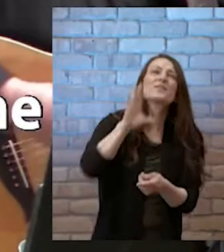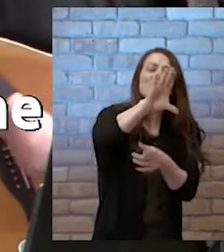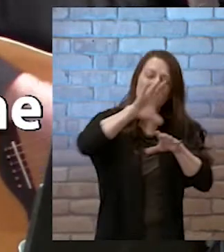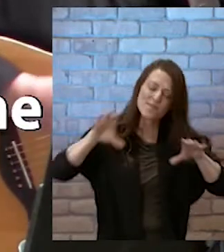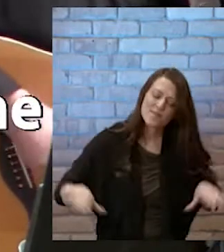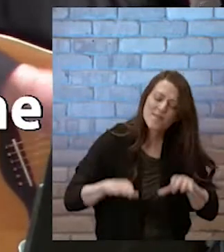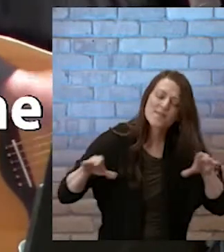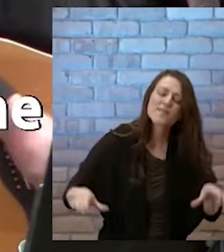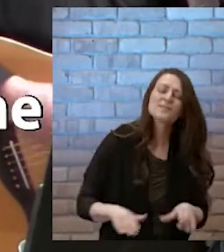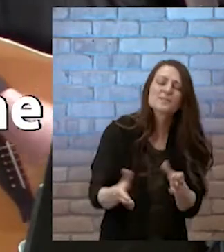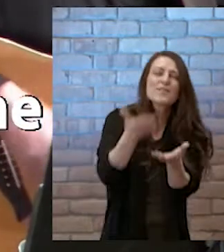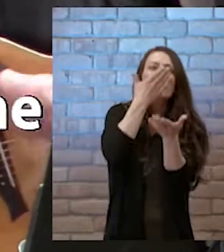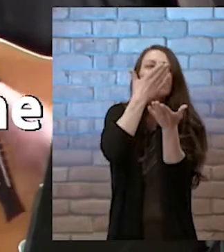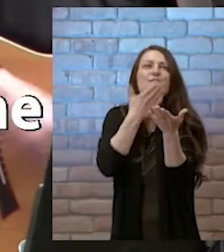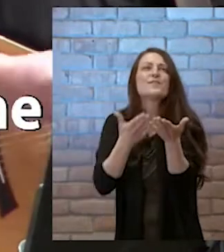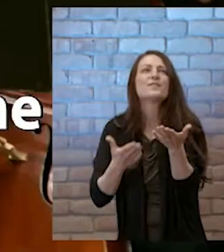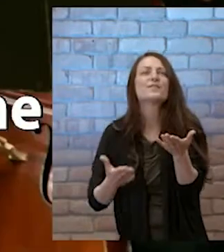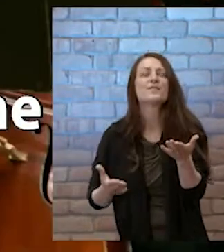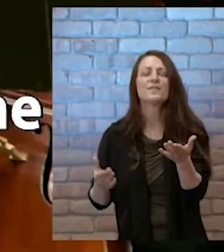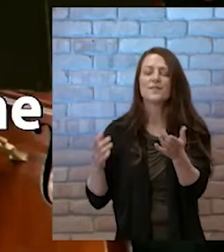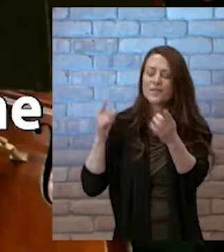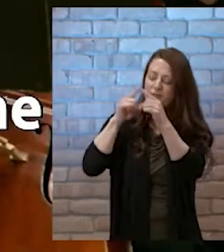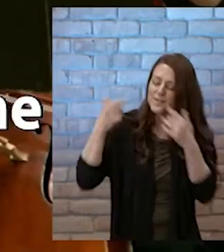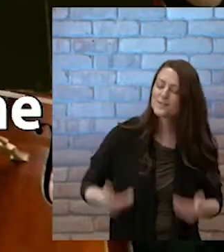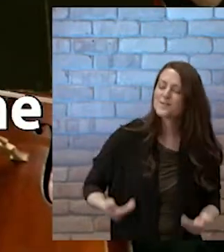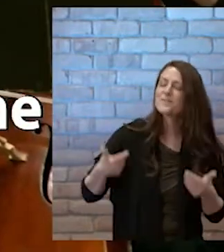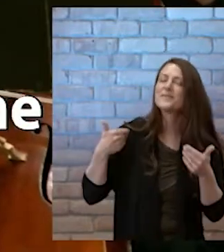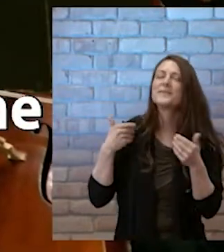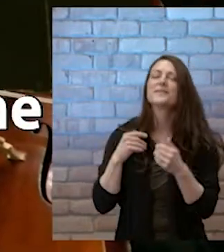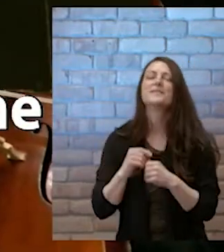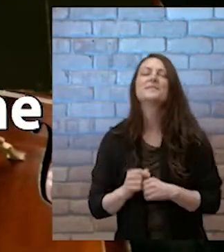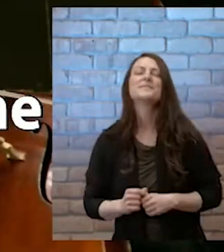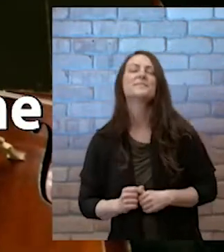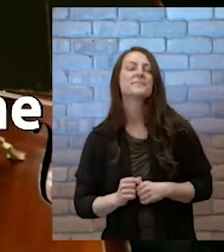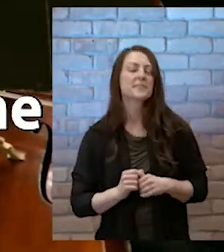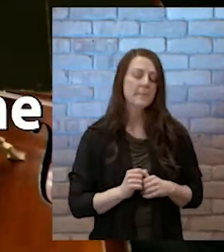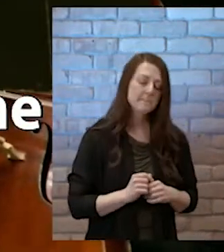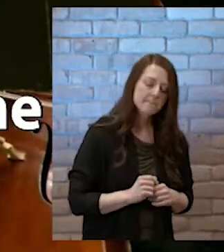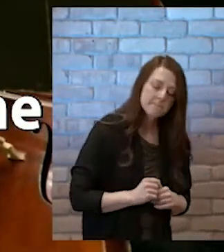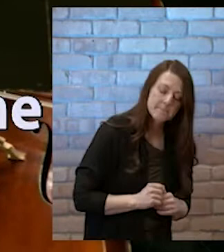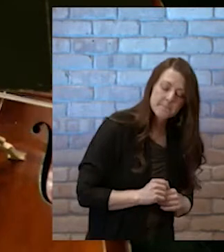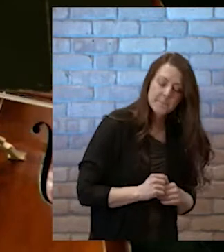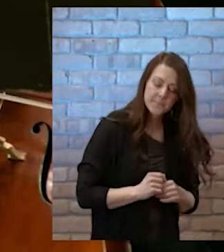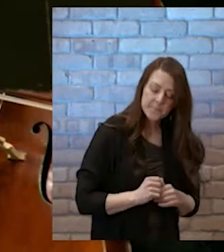And you have been so, so good to me.